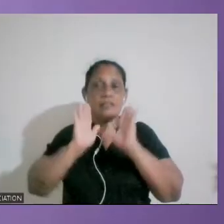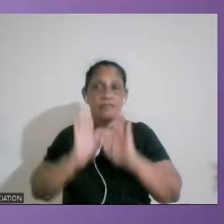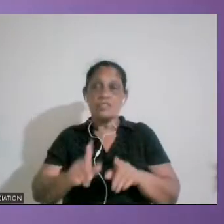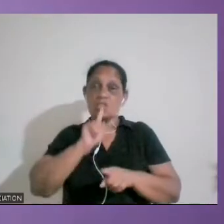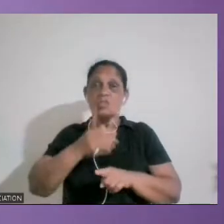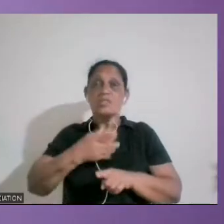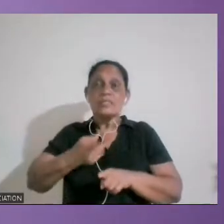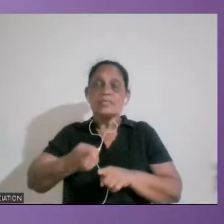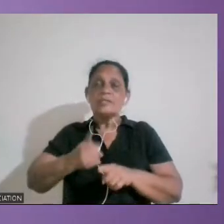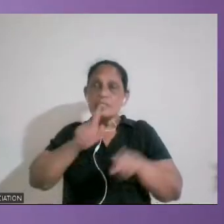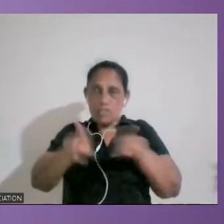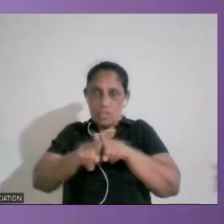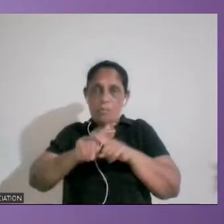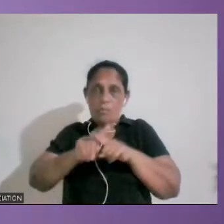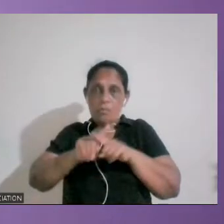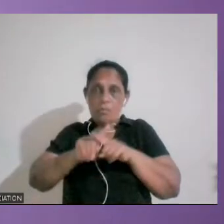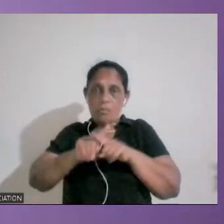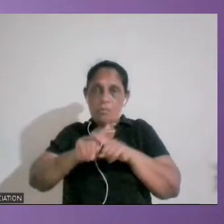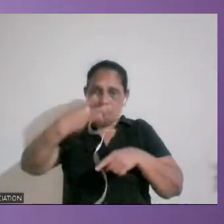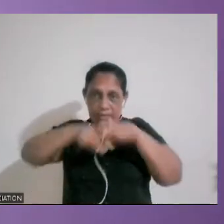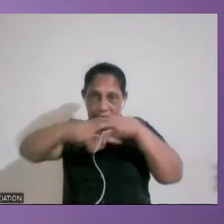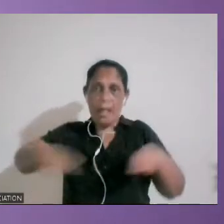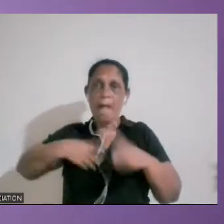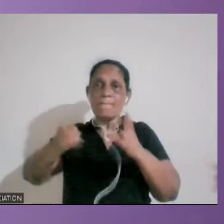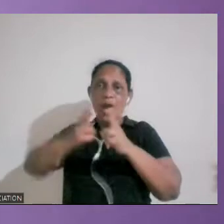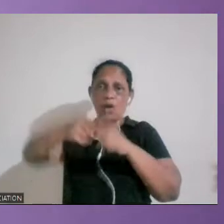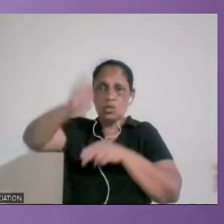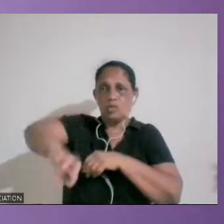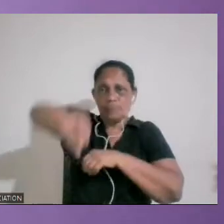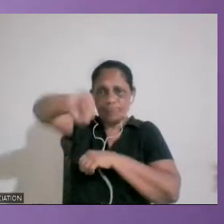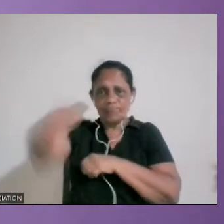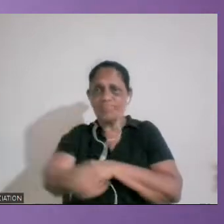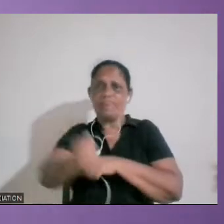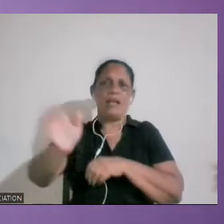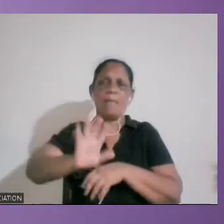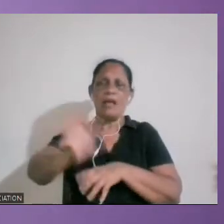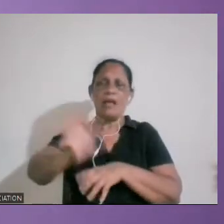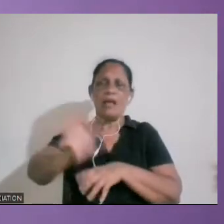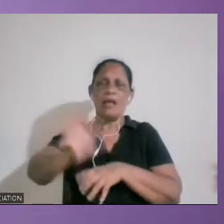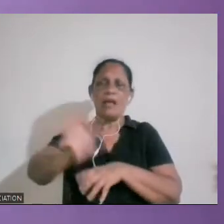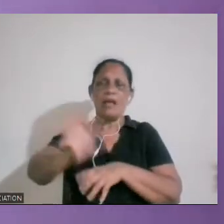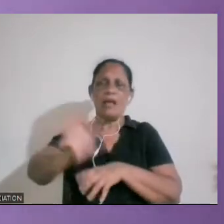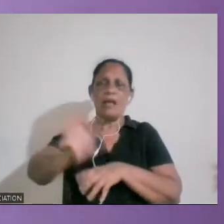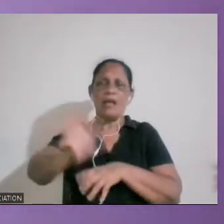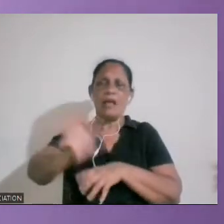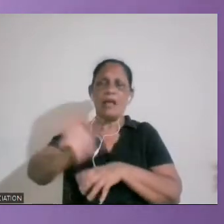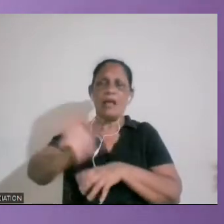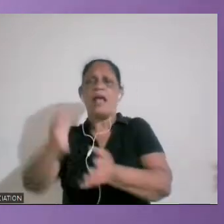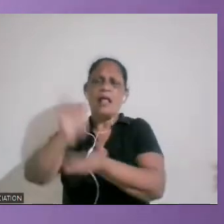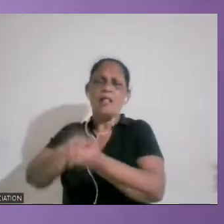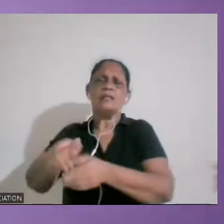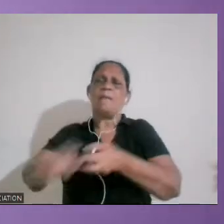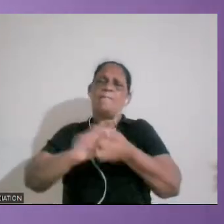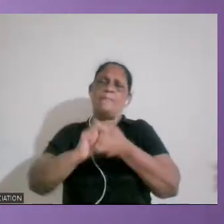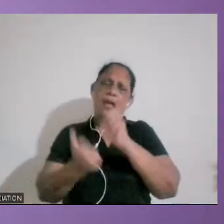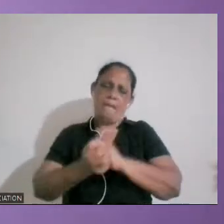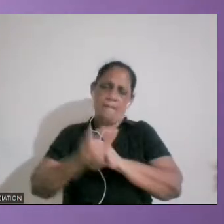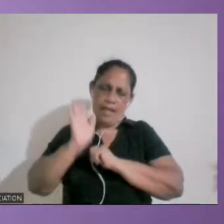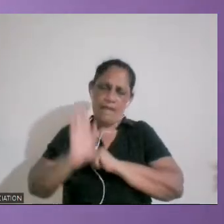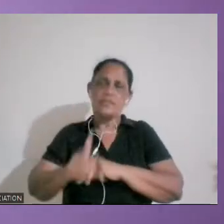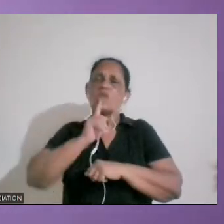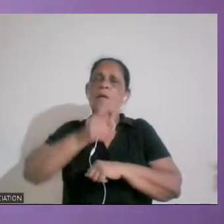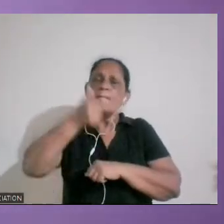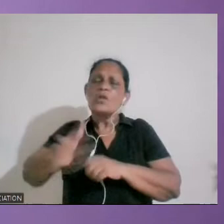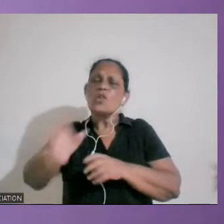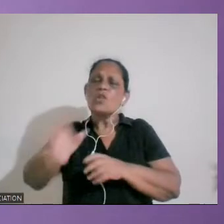Actually, you should never flush your sanitary pads because remember, it's not biodegradable. They'll go and get stuck in the pipes and cause severe problems. So